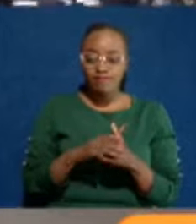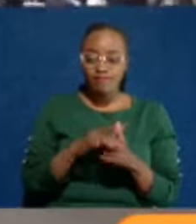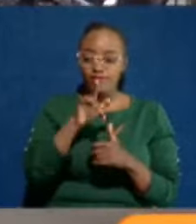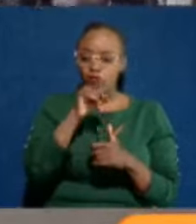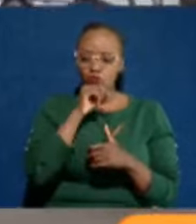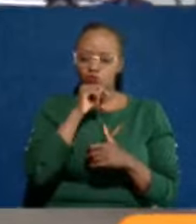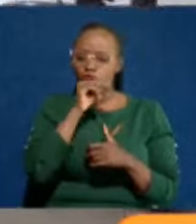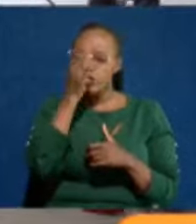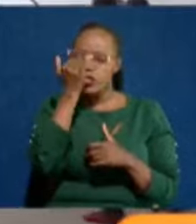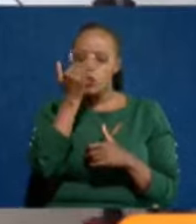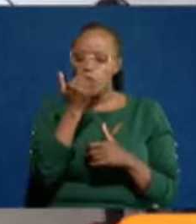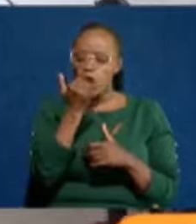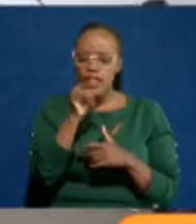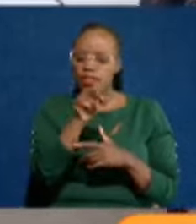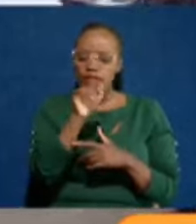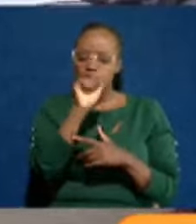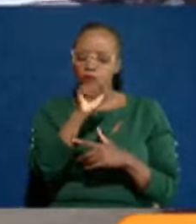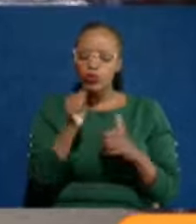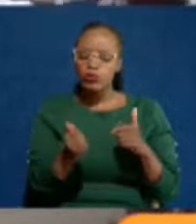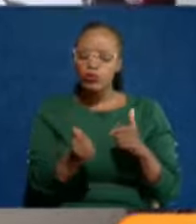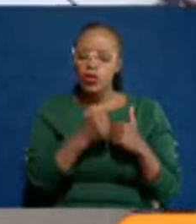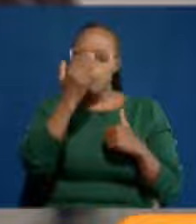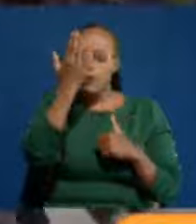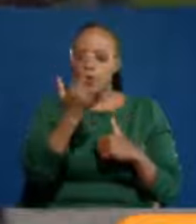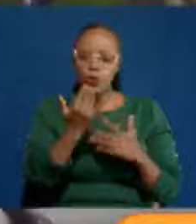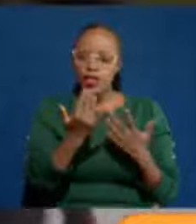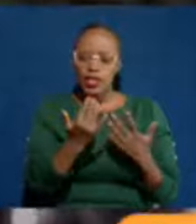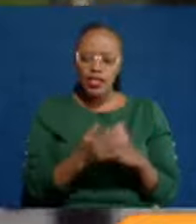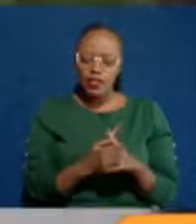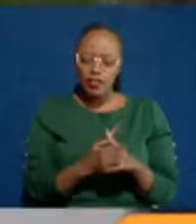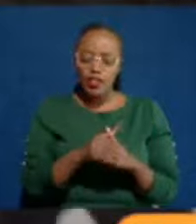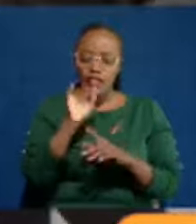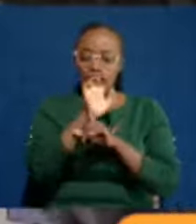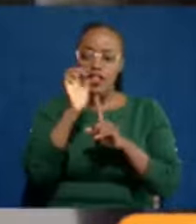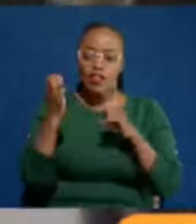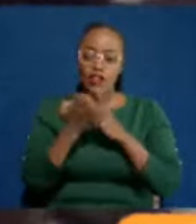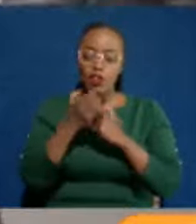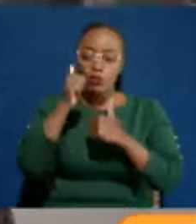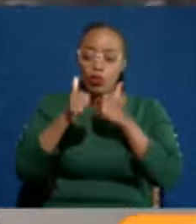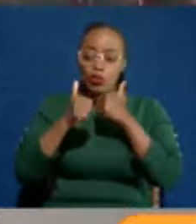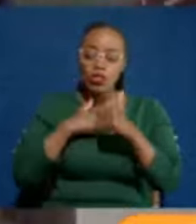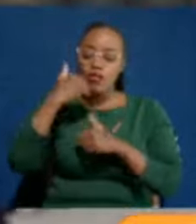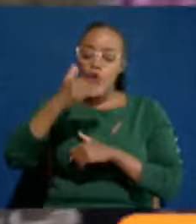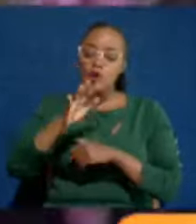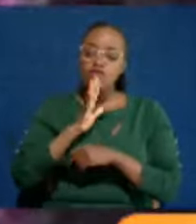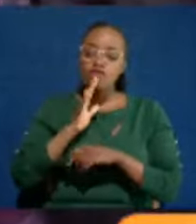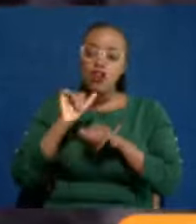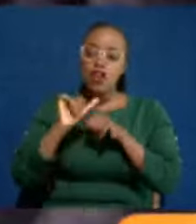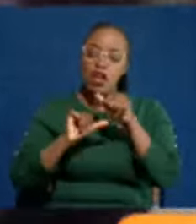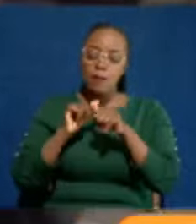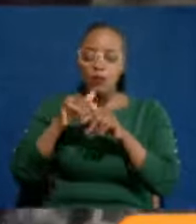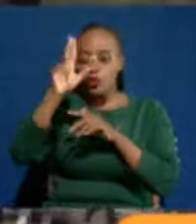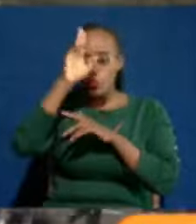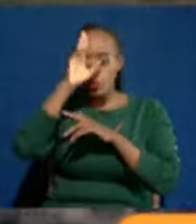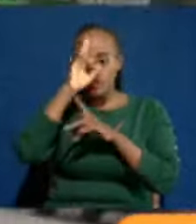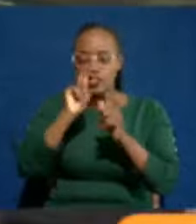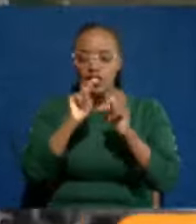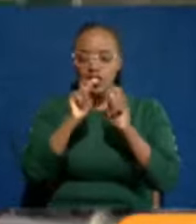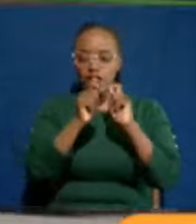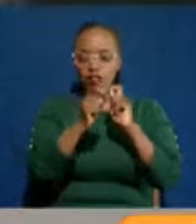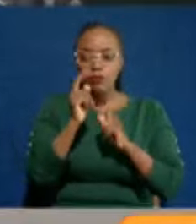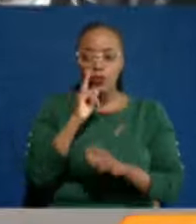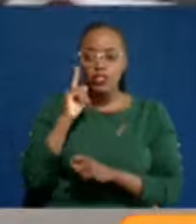wonder why this would happen in an environment where we keep talking of police reforms.